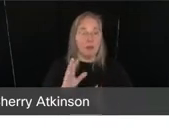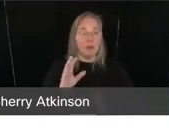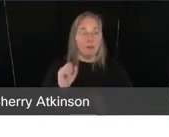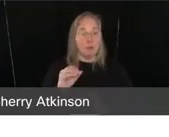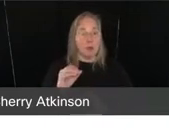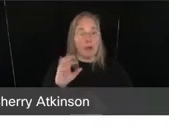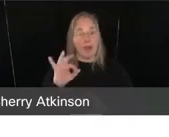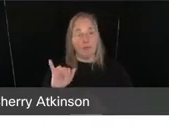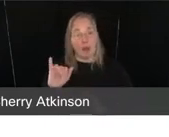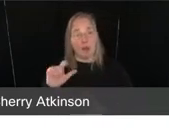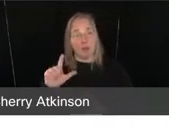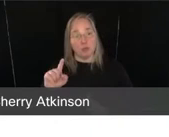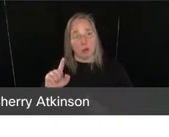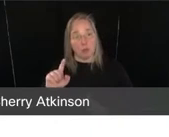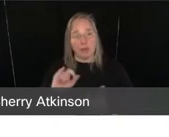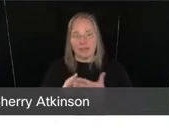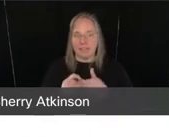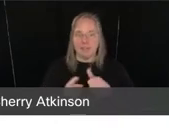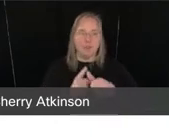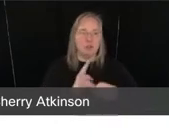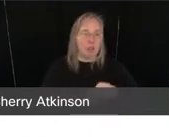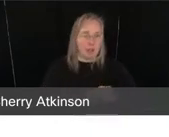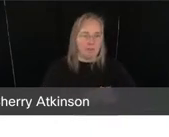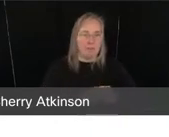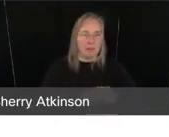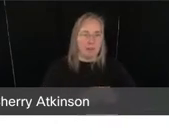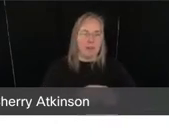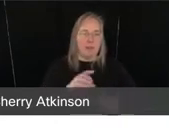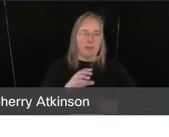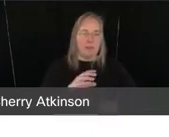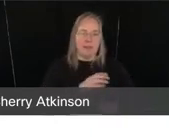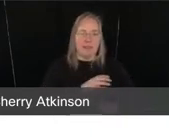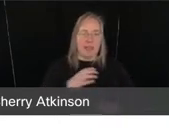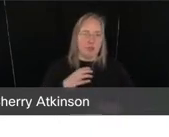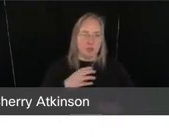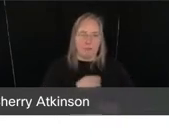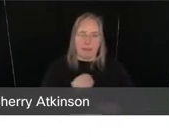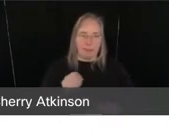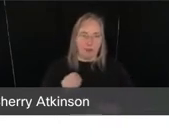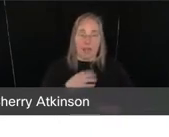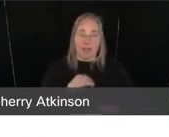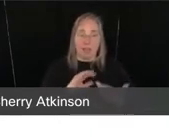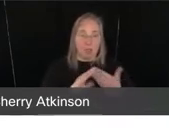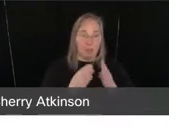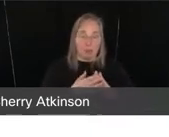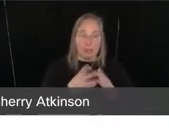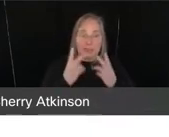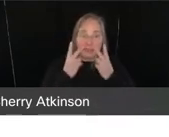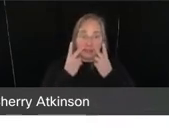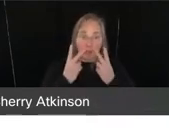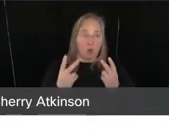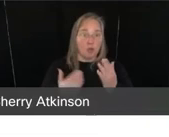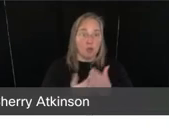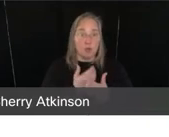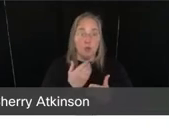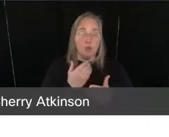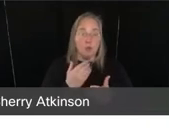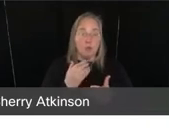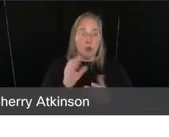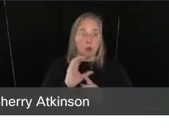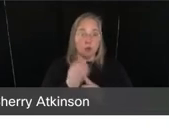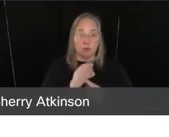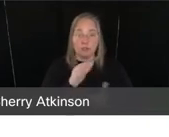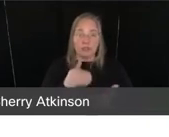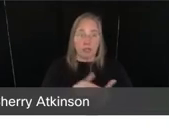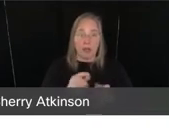was the first time that the council members and the community had seen the new cultural center as a capital budget item. So